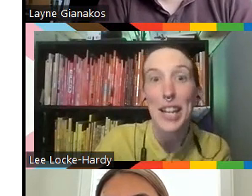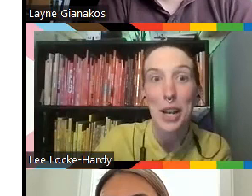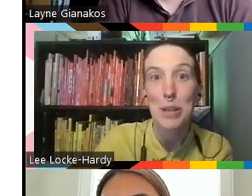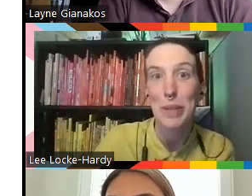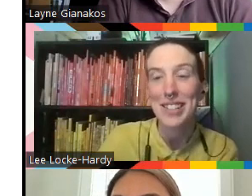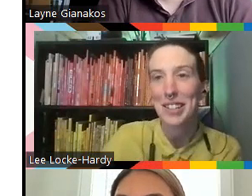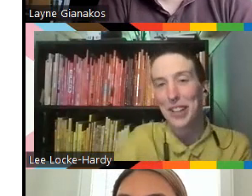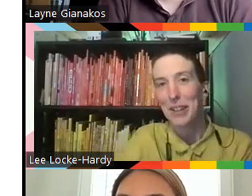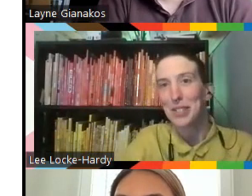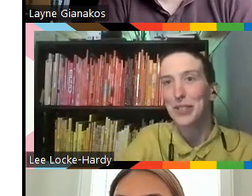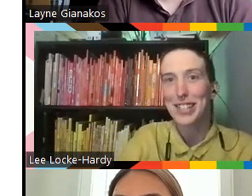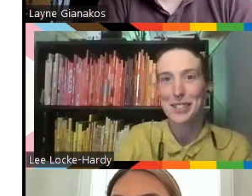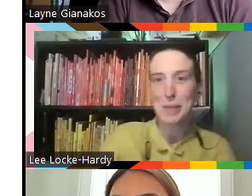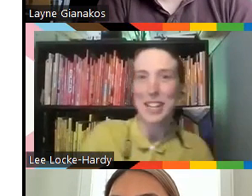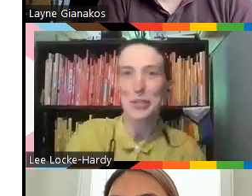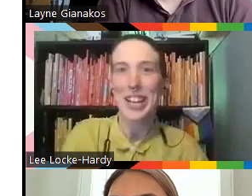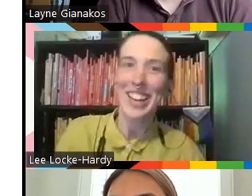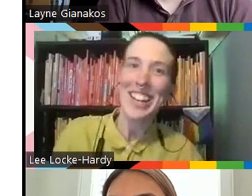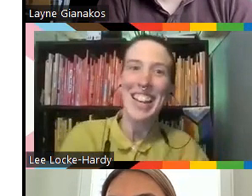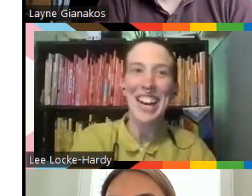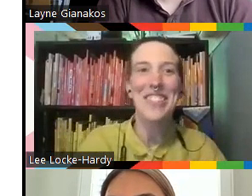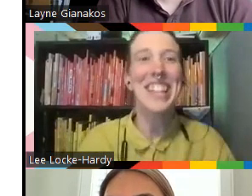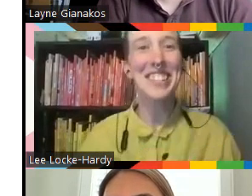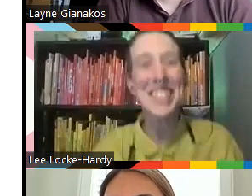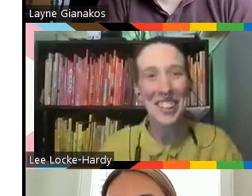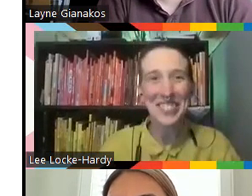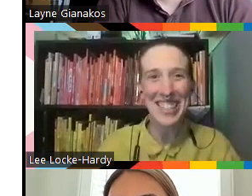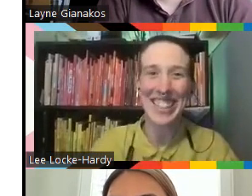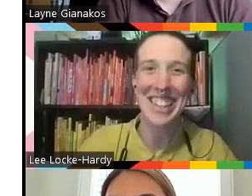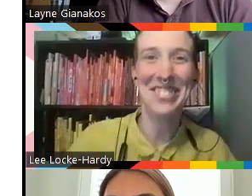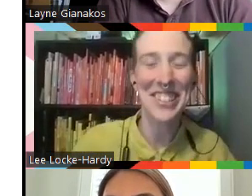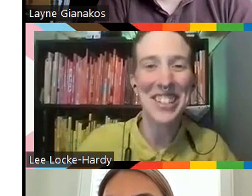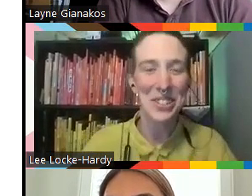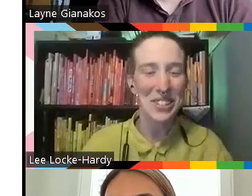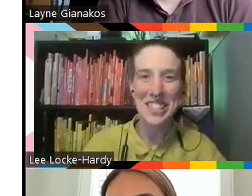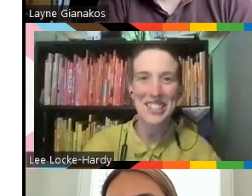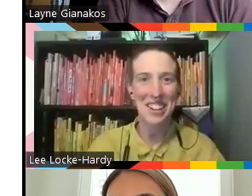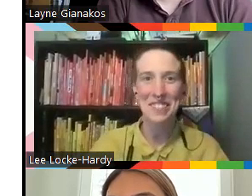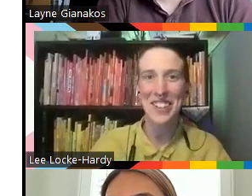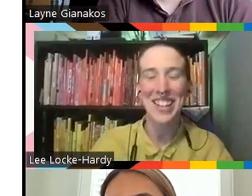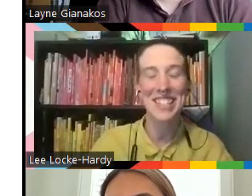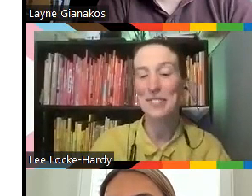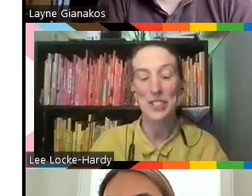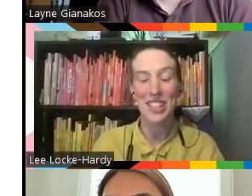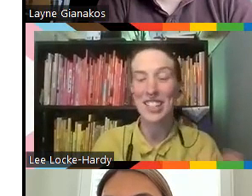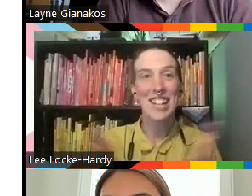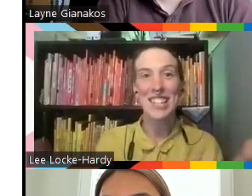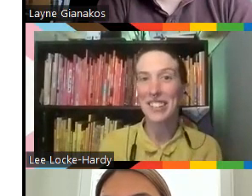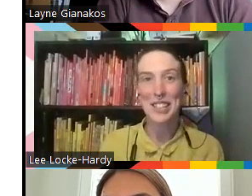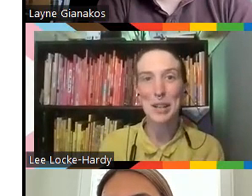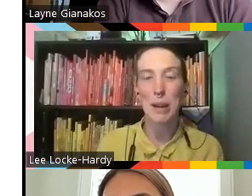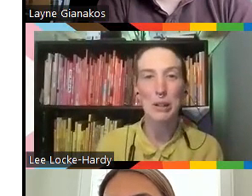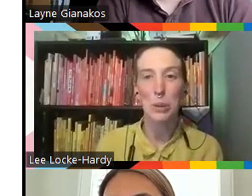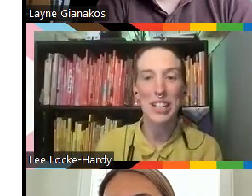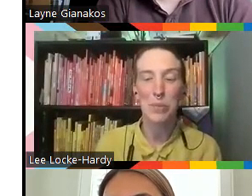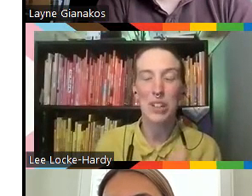Sorry, I had to unmute myself. That was the face I was making for that. Thank you so much, Layne, for introducing yourself and for telling